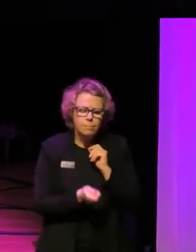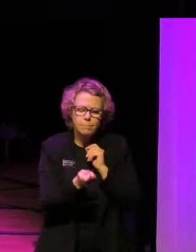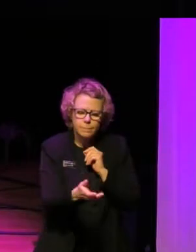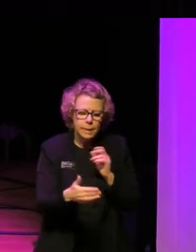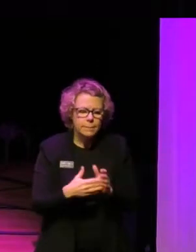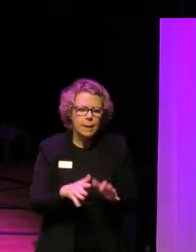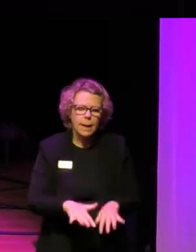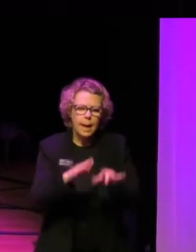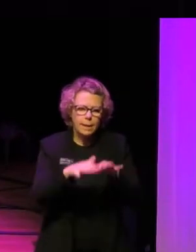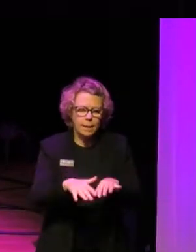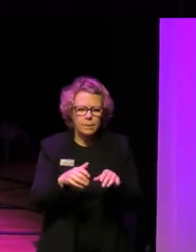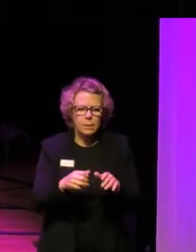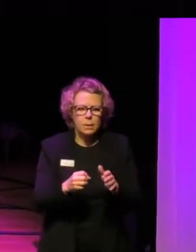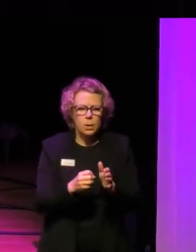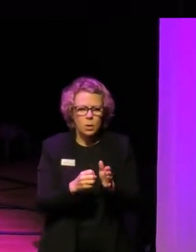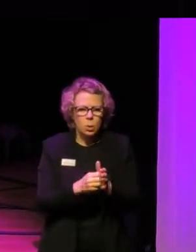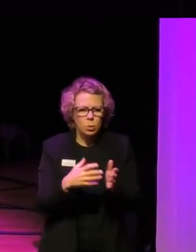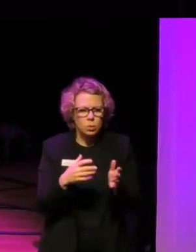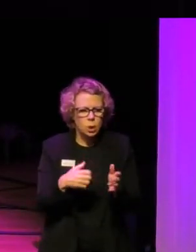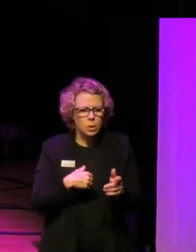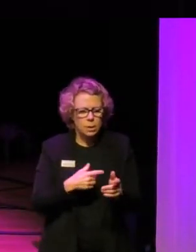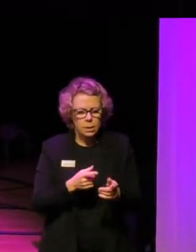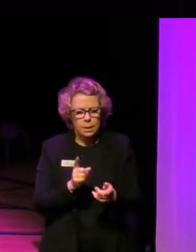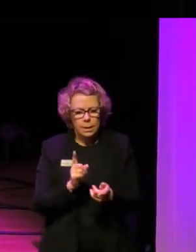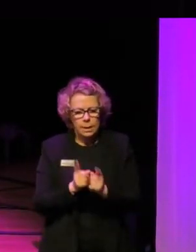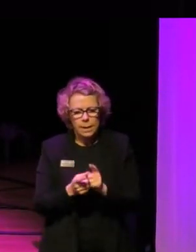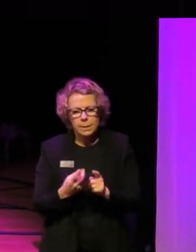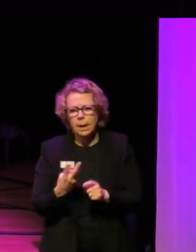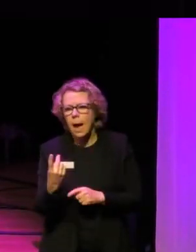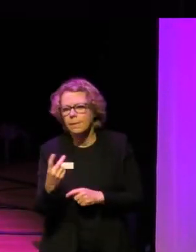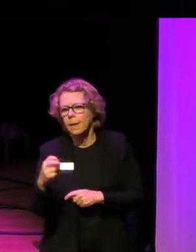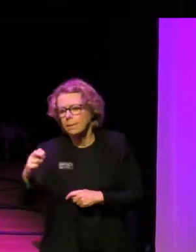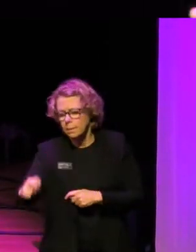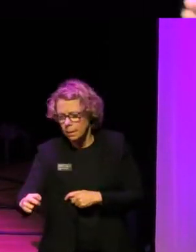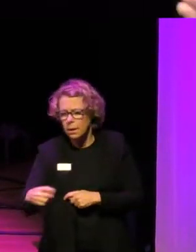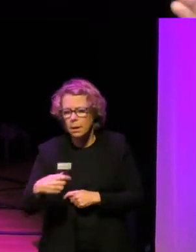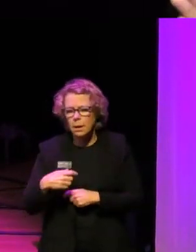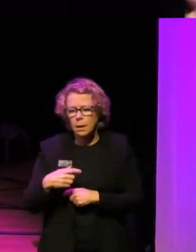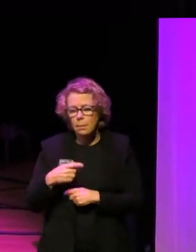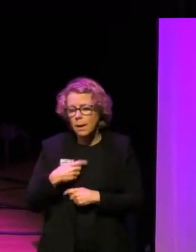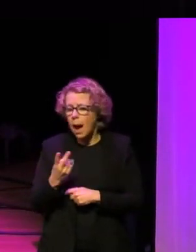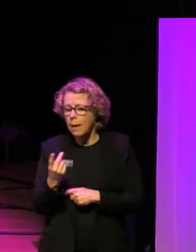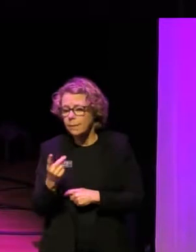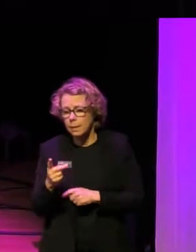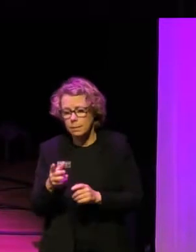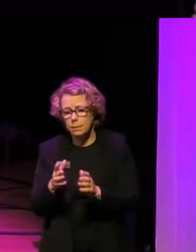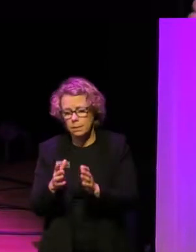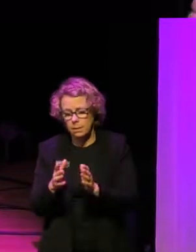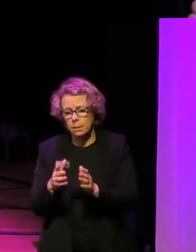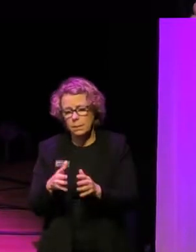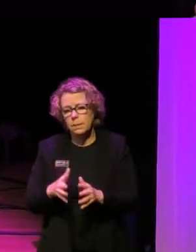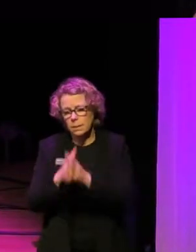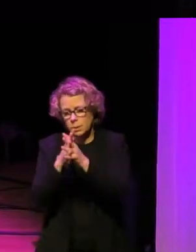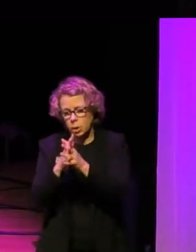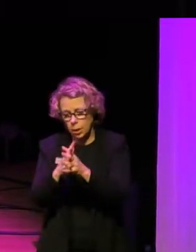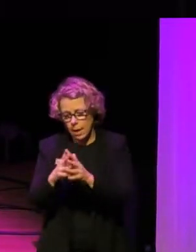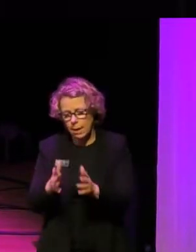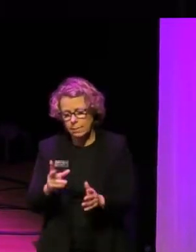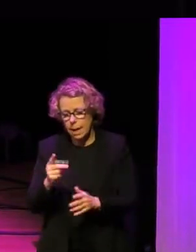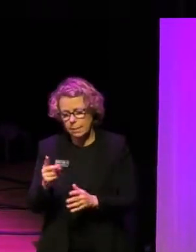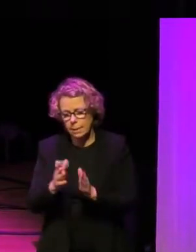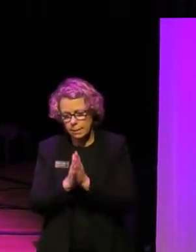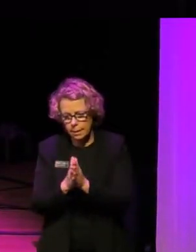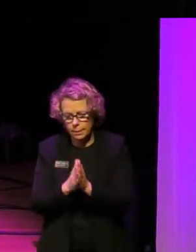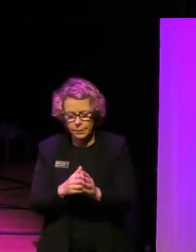because across the room they saw somebody not belonging to their own church, not even a different religion, a different church. The